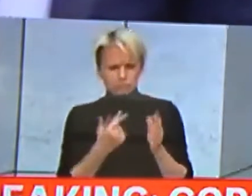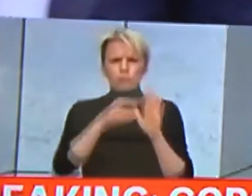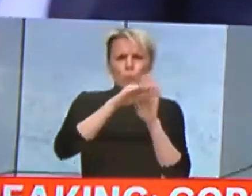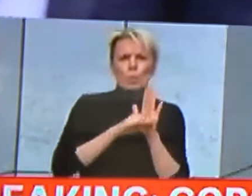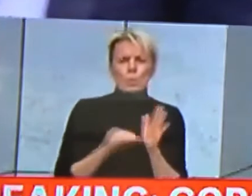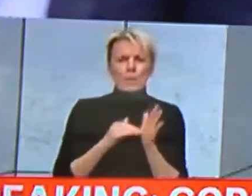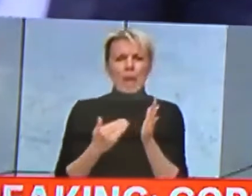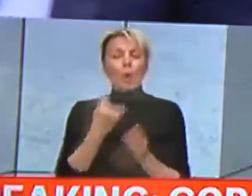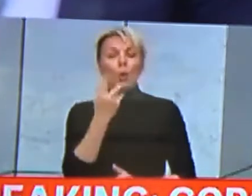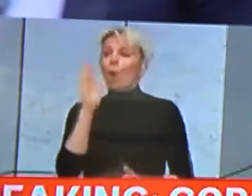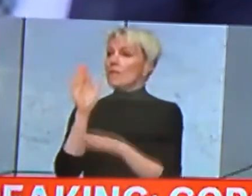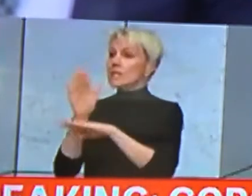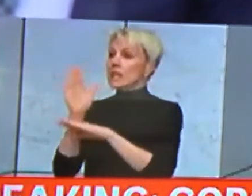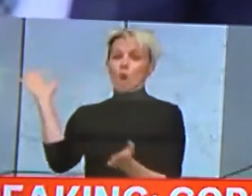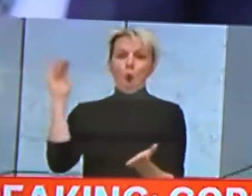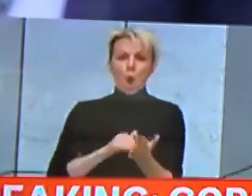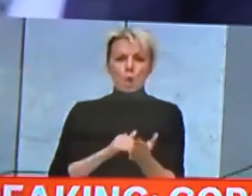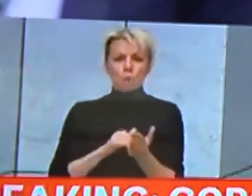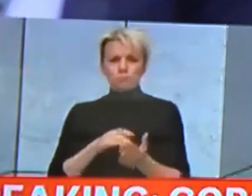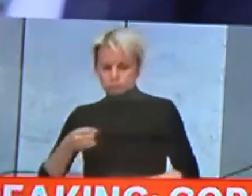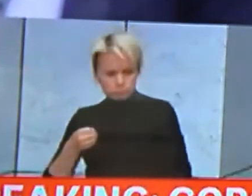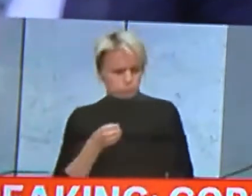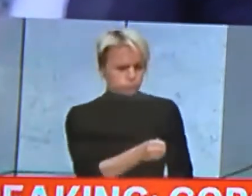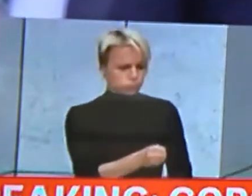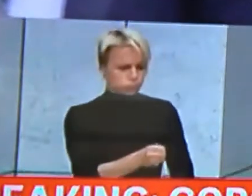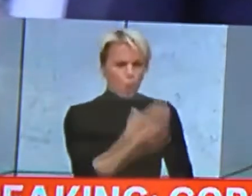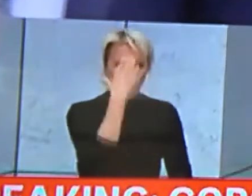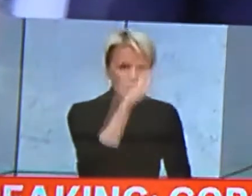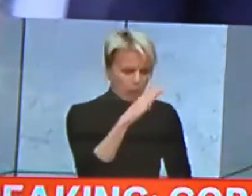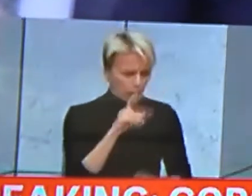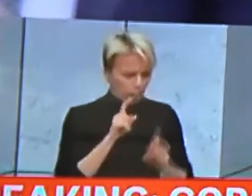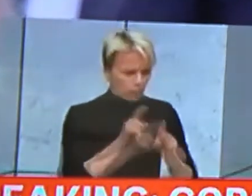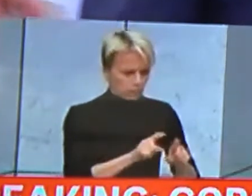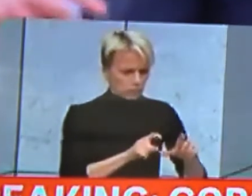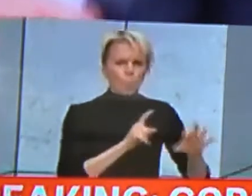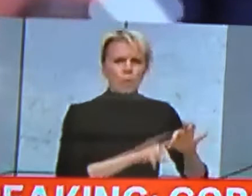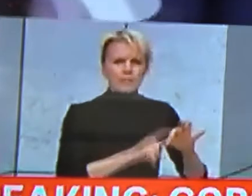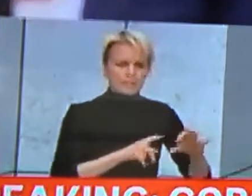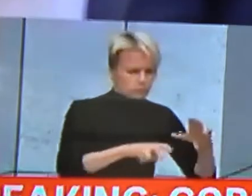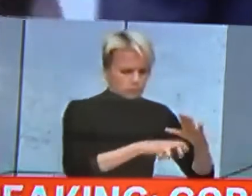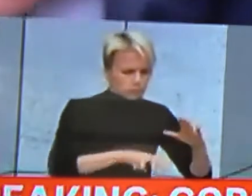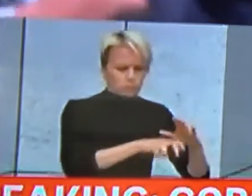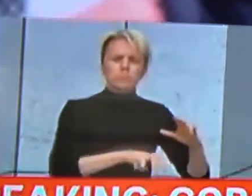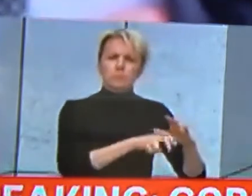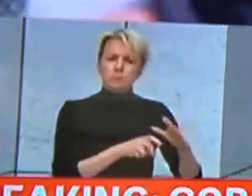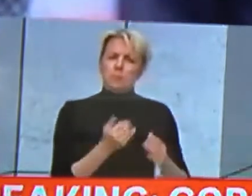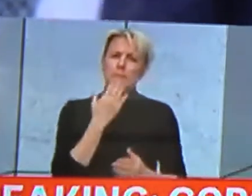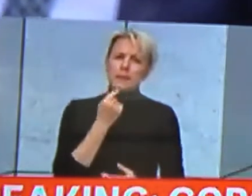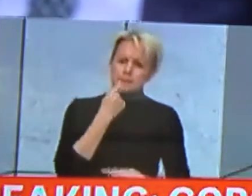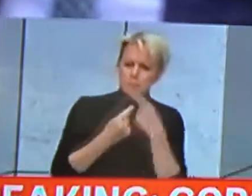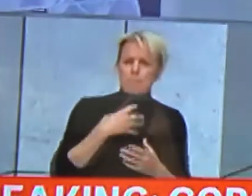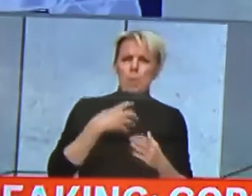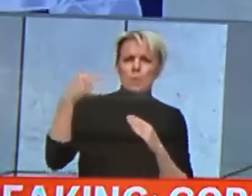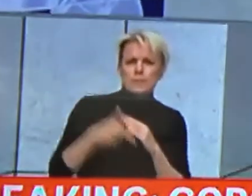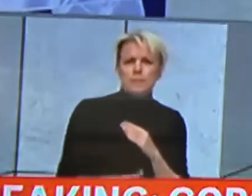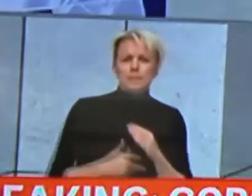us a sense of the scale of what you're anticipating in terms of the number of people who will need to go through this new quarantine restriction? Well, to